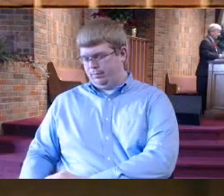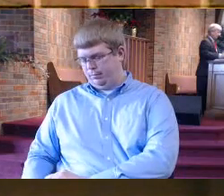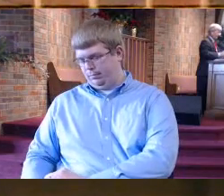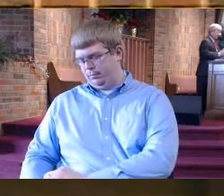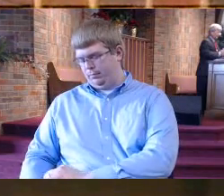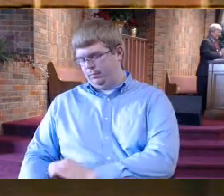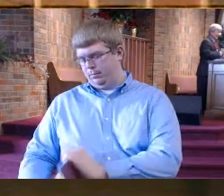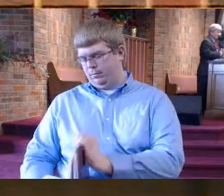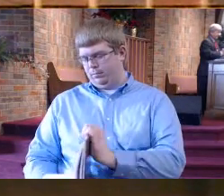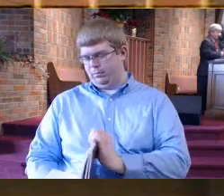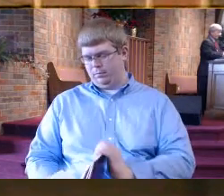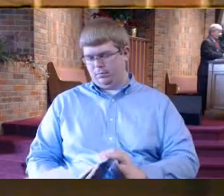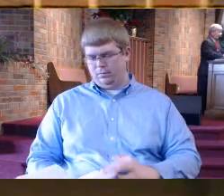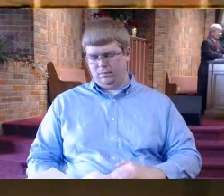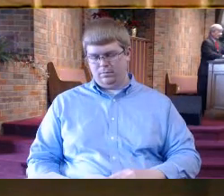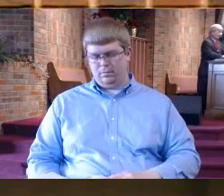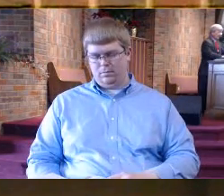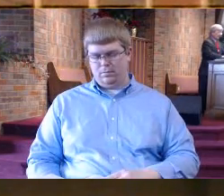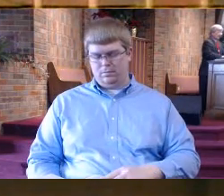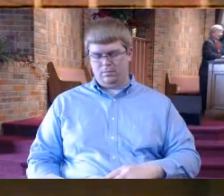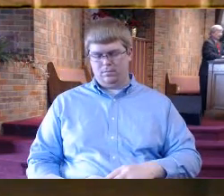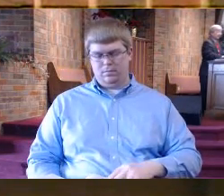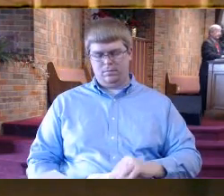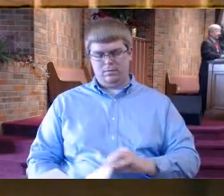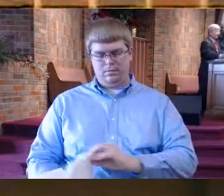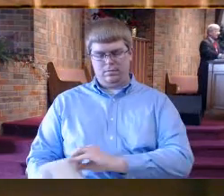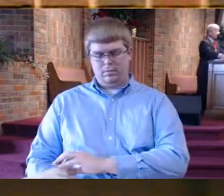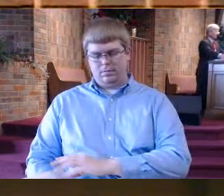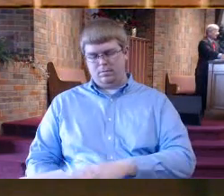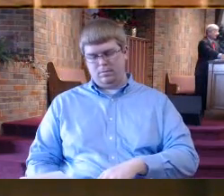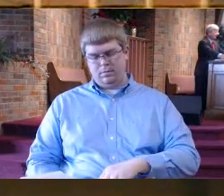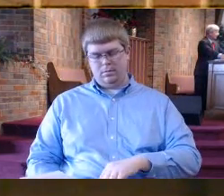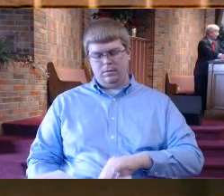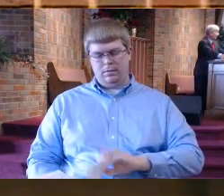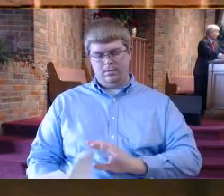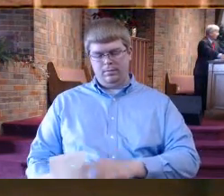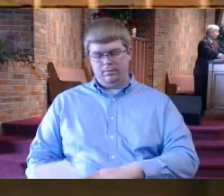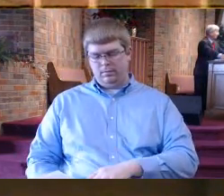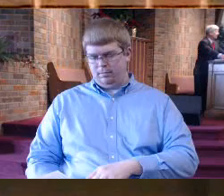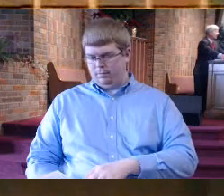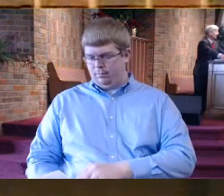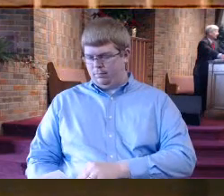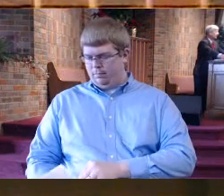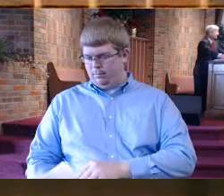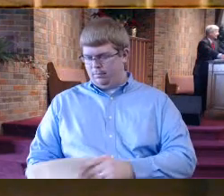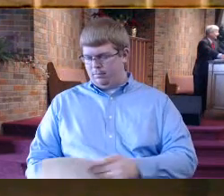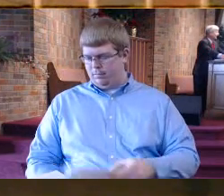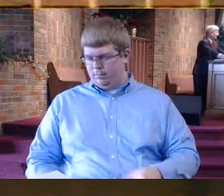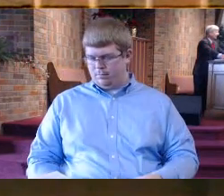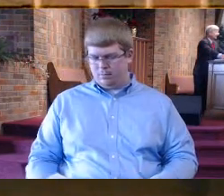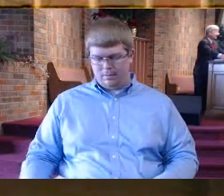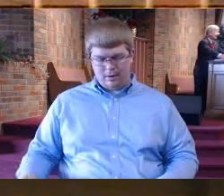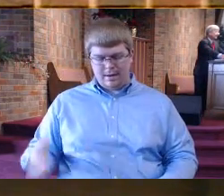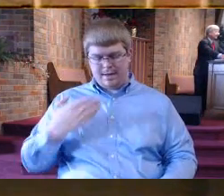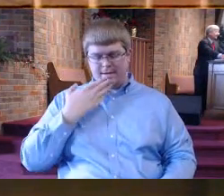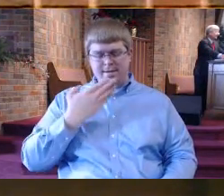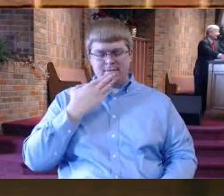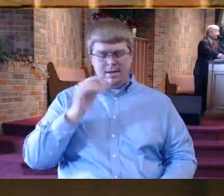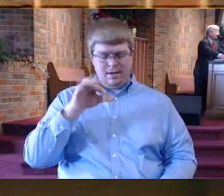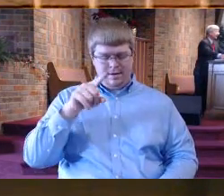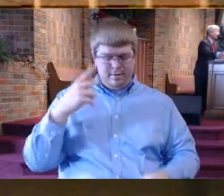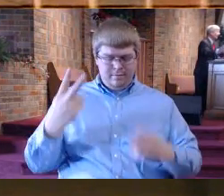Number 68, we'll do the first stanza of this song as our closing song this morning, then be led in prayer. We thank you again for visiting, if that's the case.